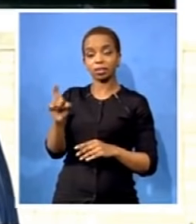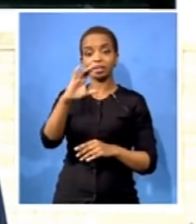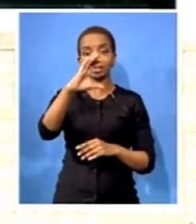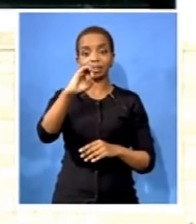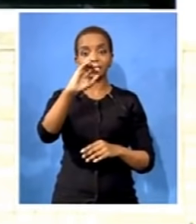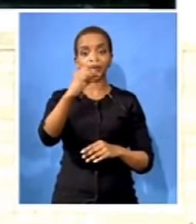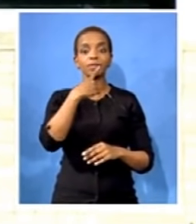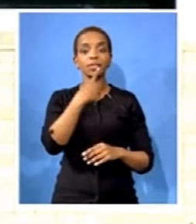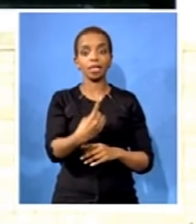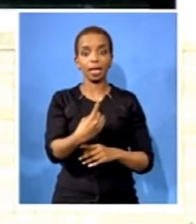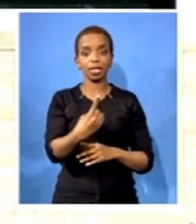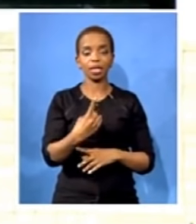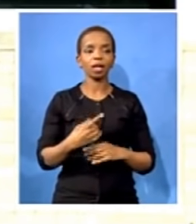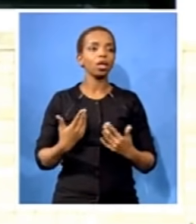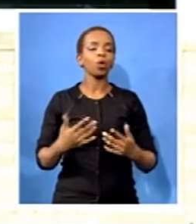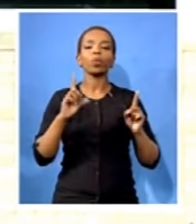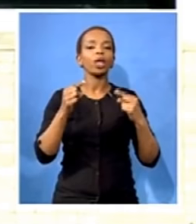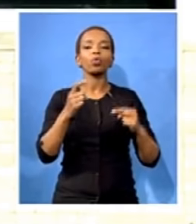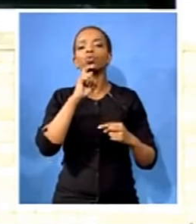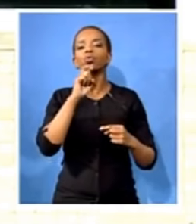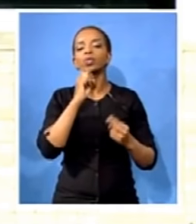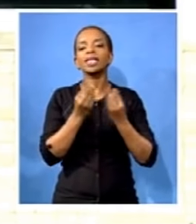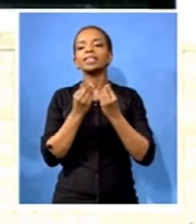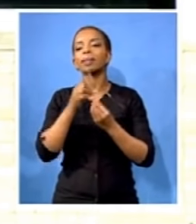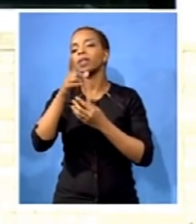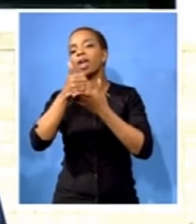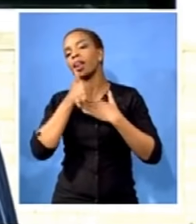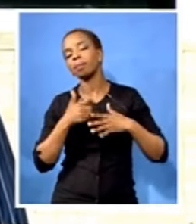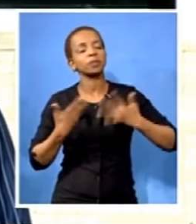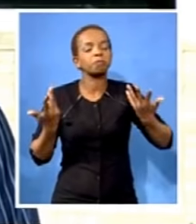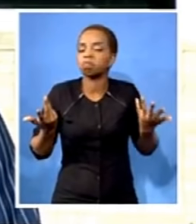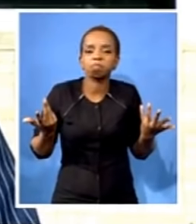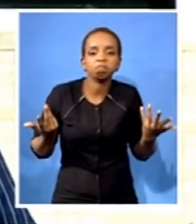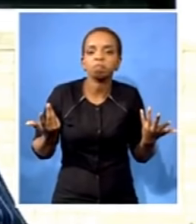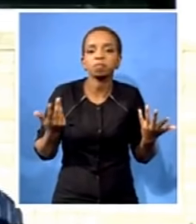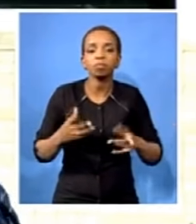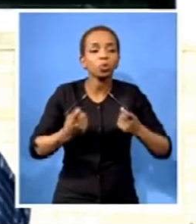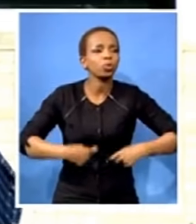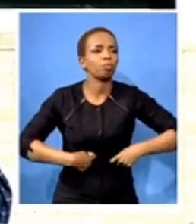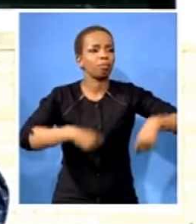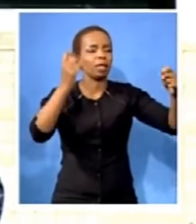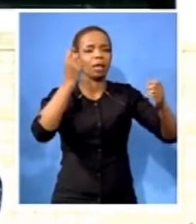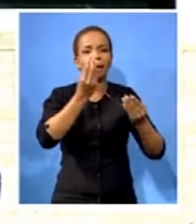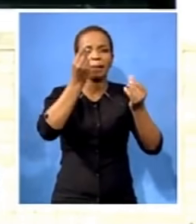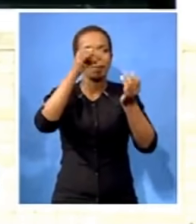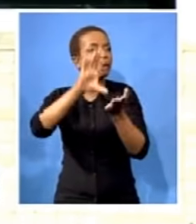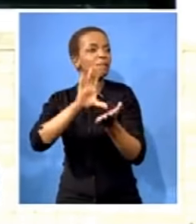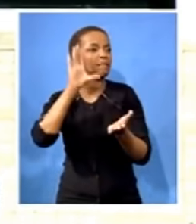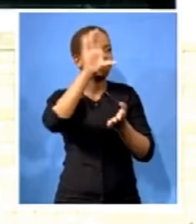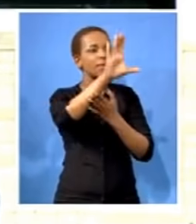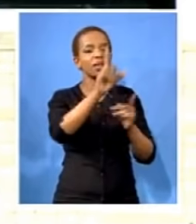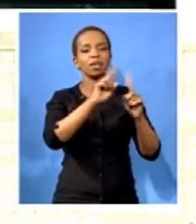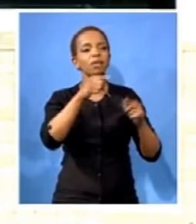use. And then you spend millions on something that is not working. We in